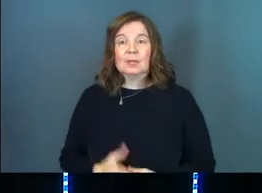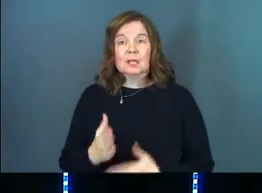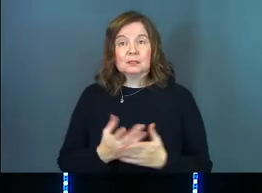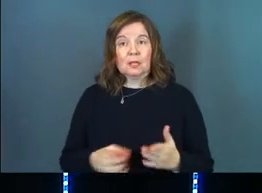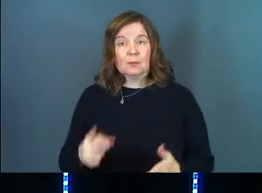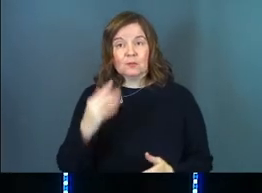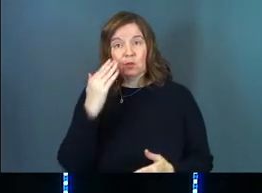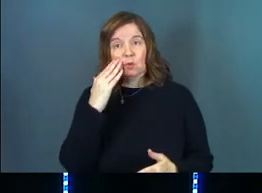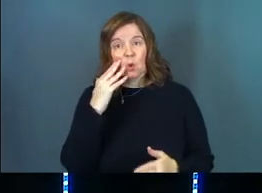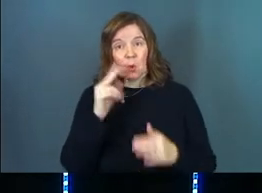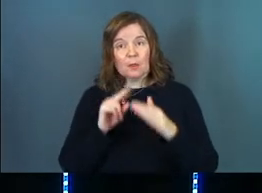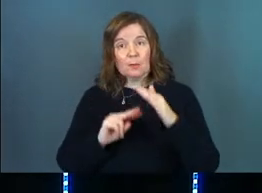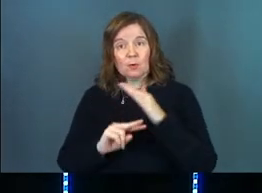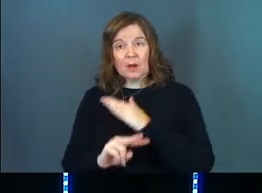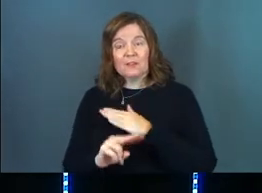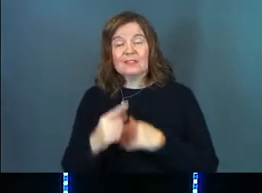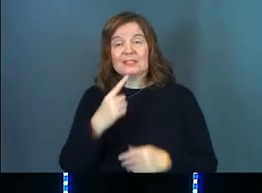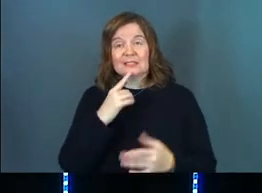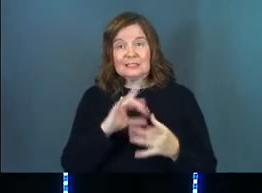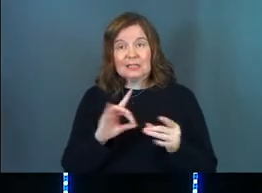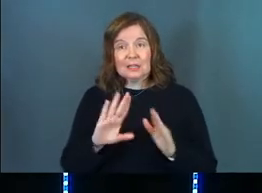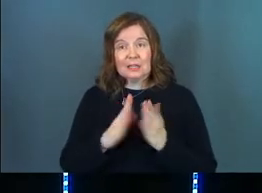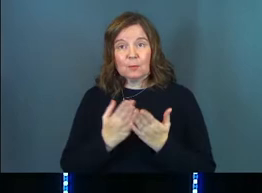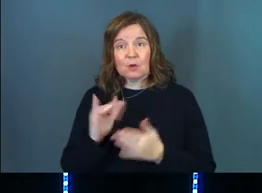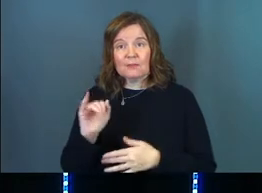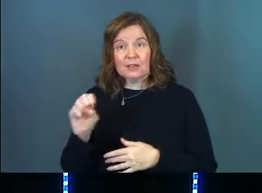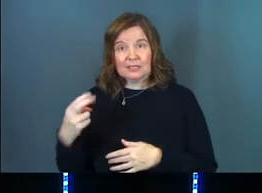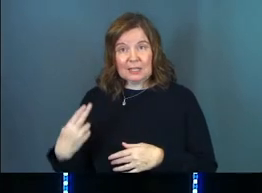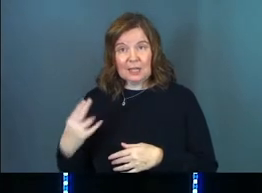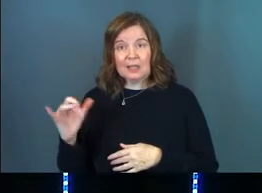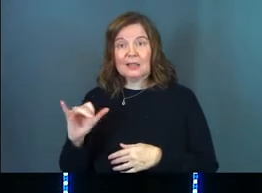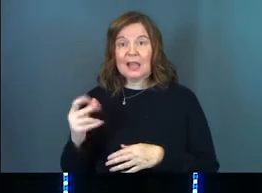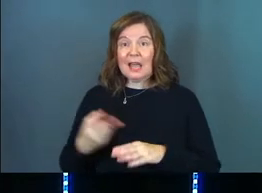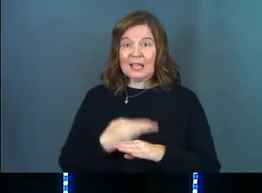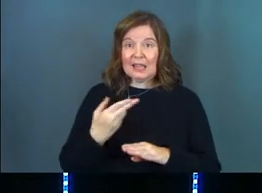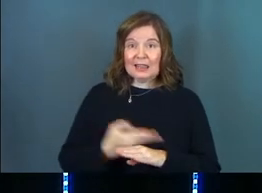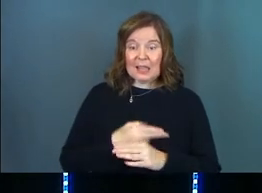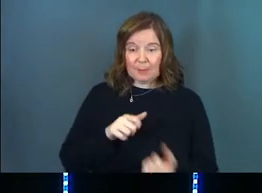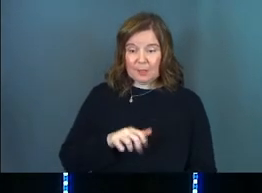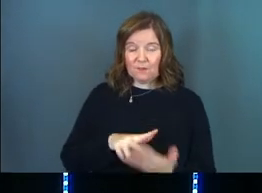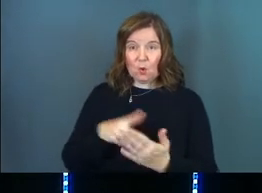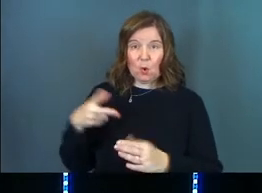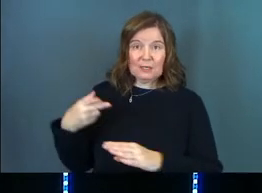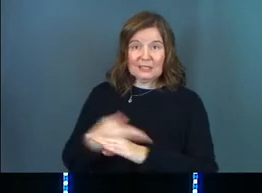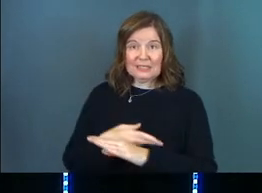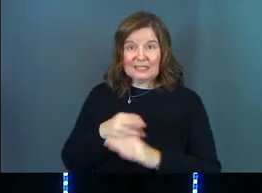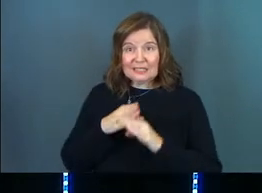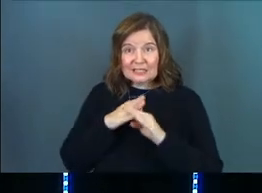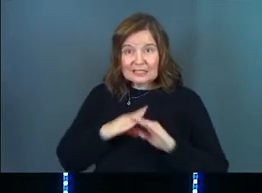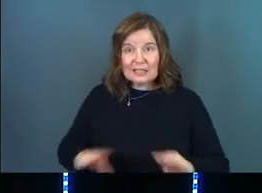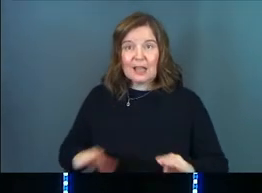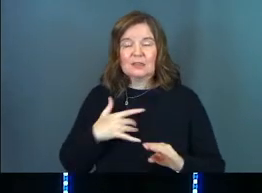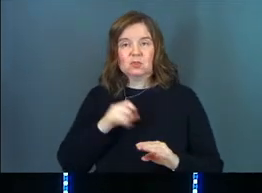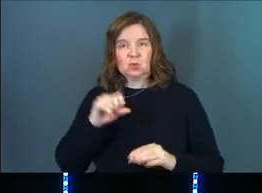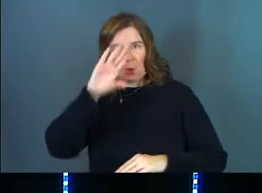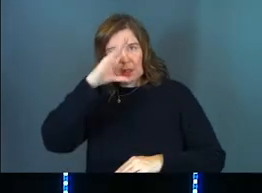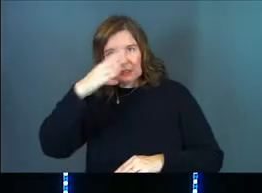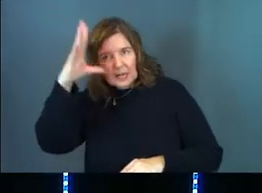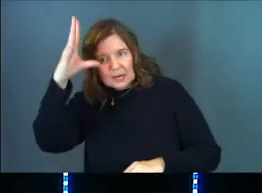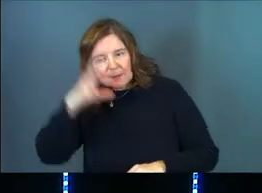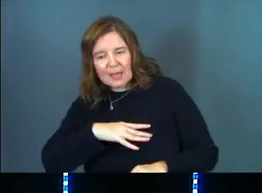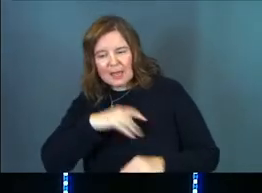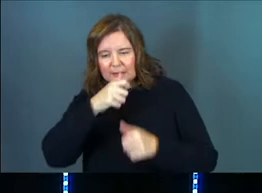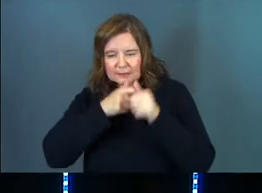And some of you guys know the prophecy said in the book of Isaiah, like a lamb before its shears is silent, so the Son of Man,